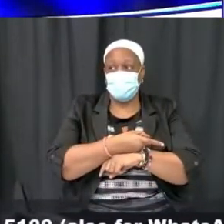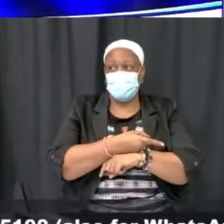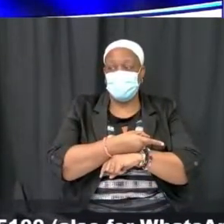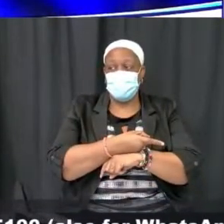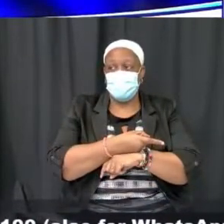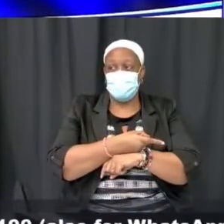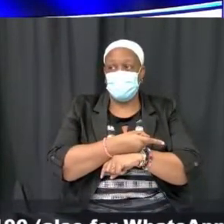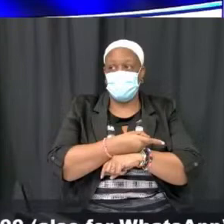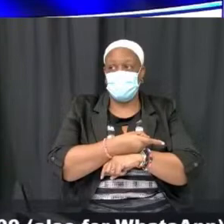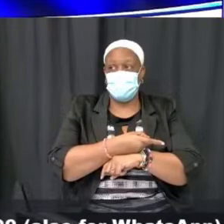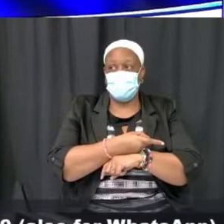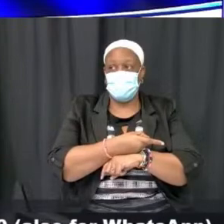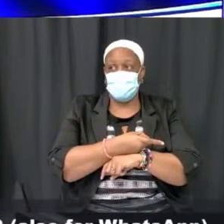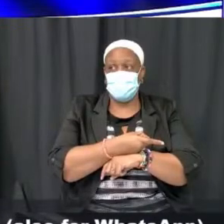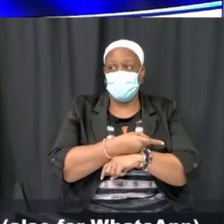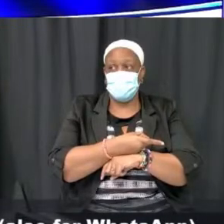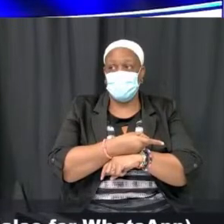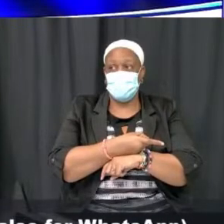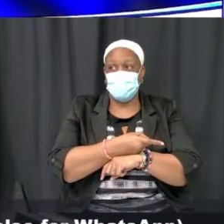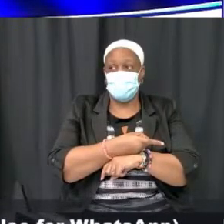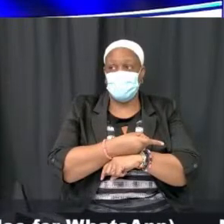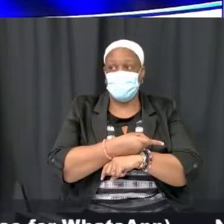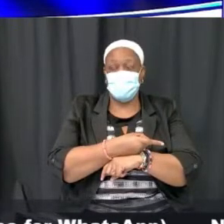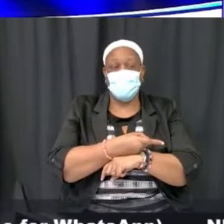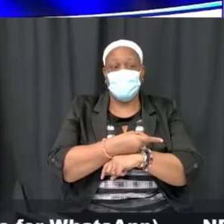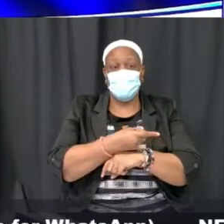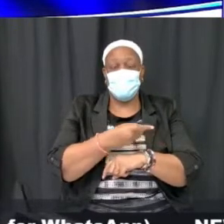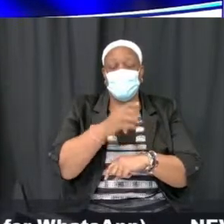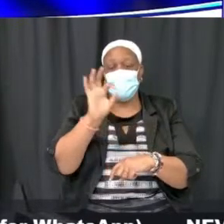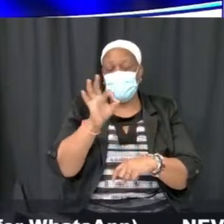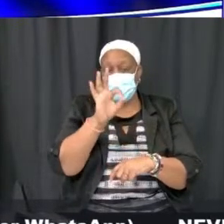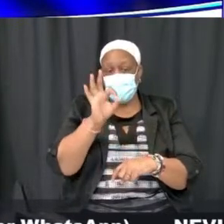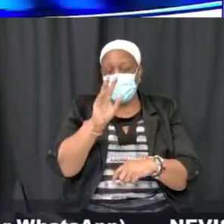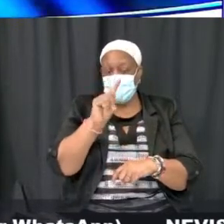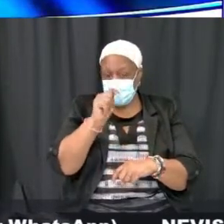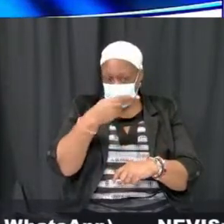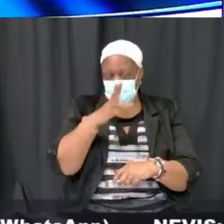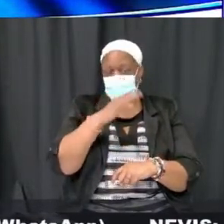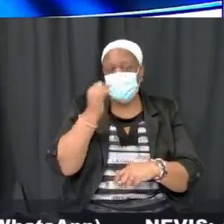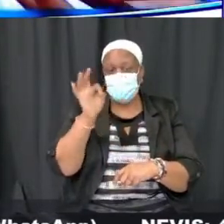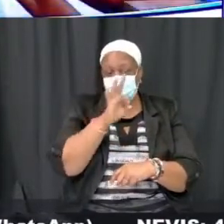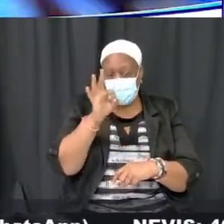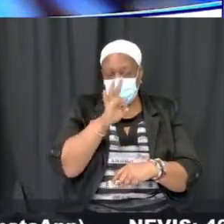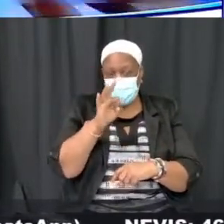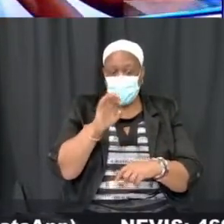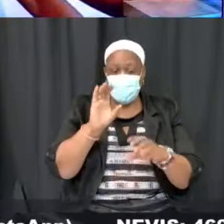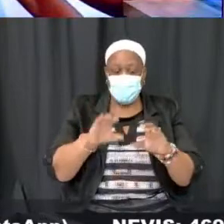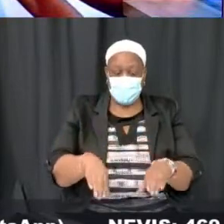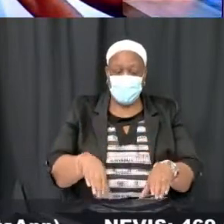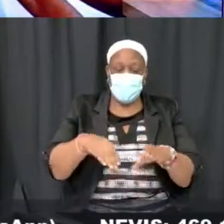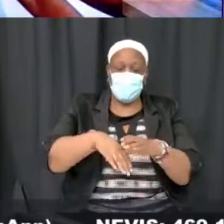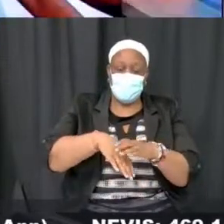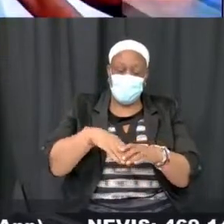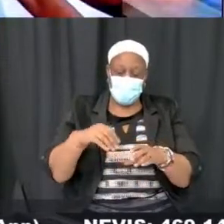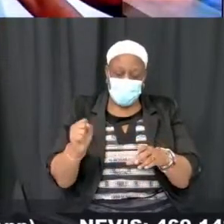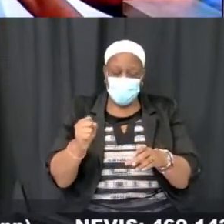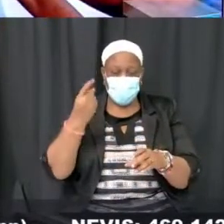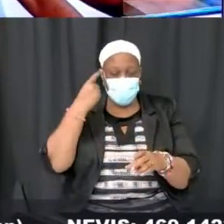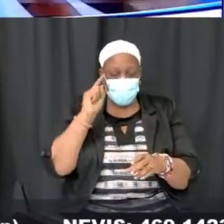and Friday, July 9th are limited operation days between the hours of 5 a.m. and 6